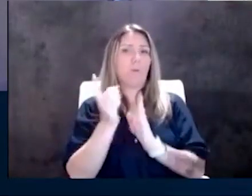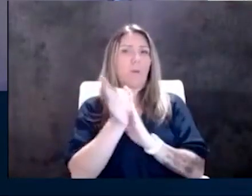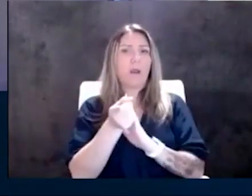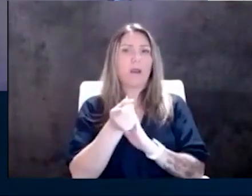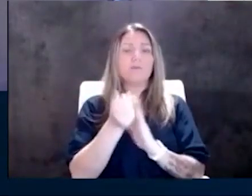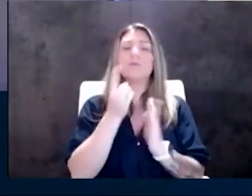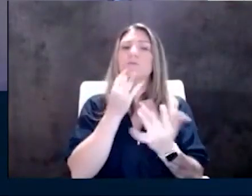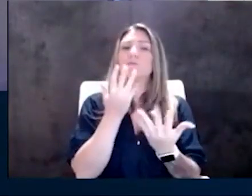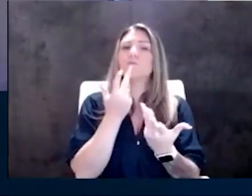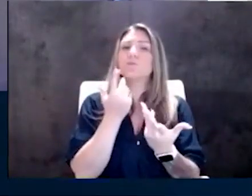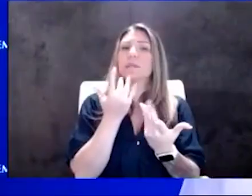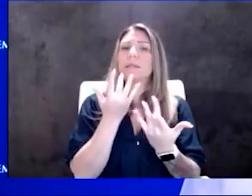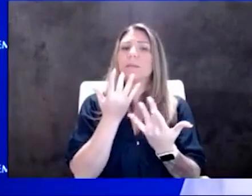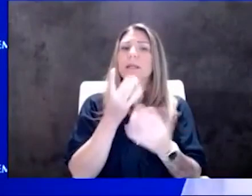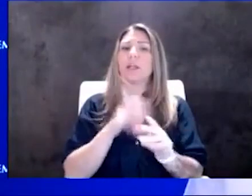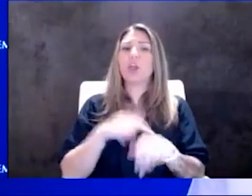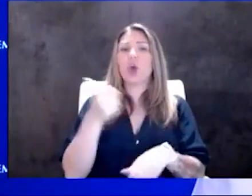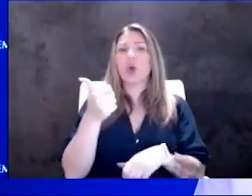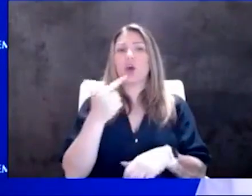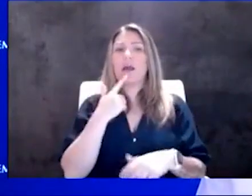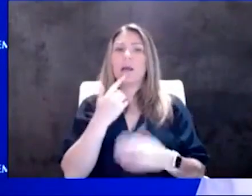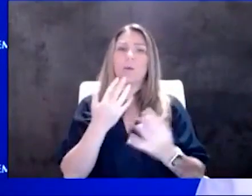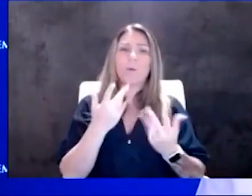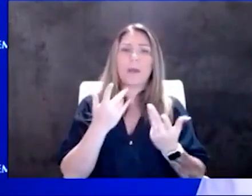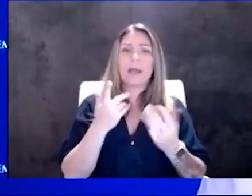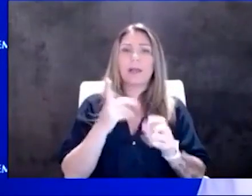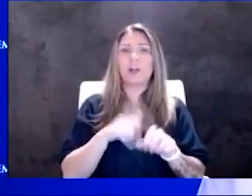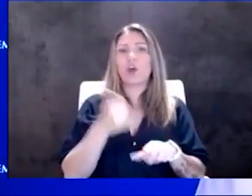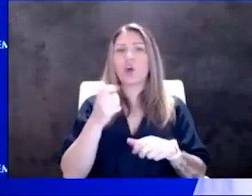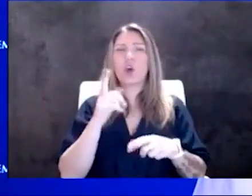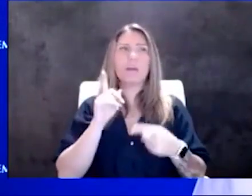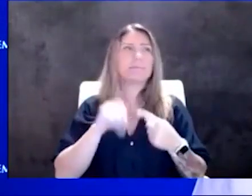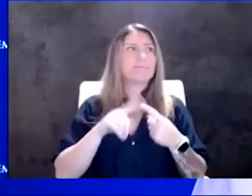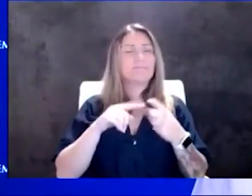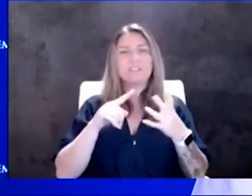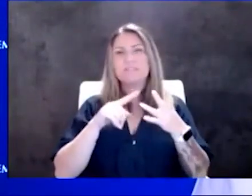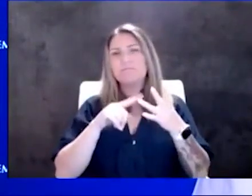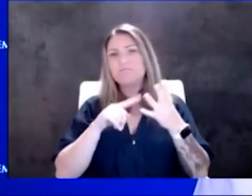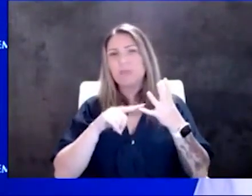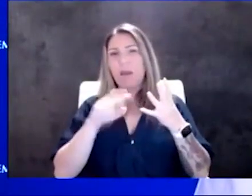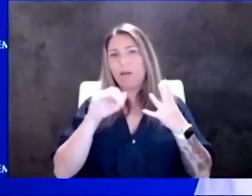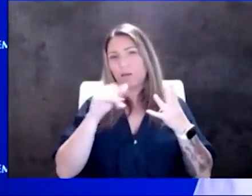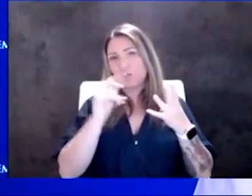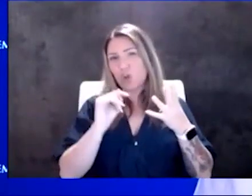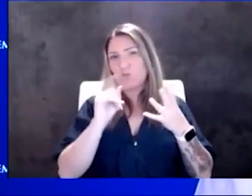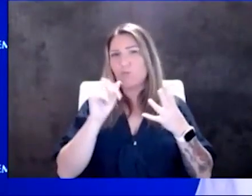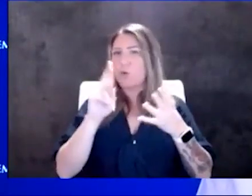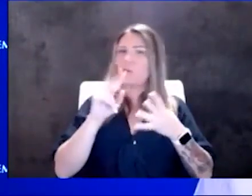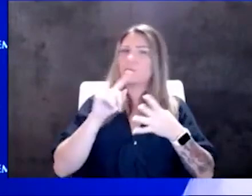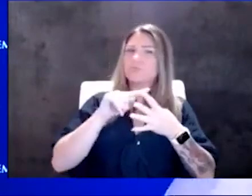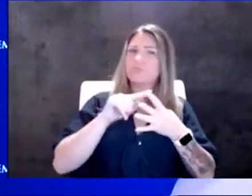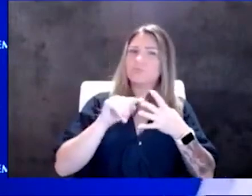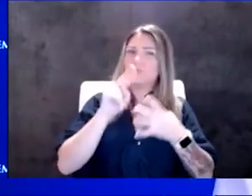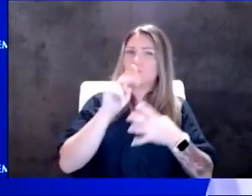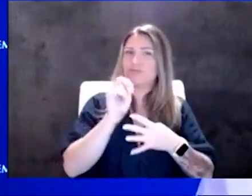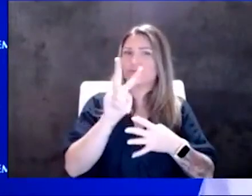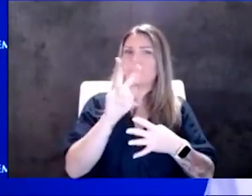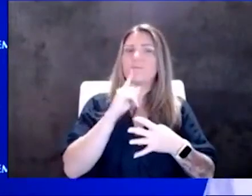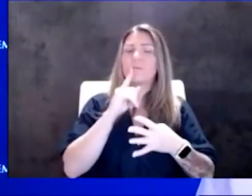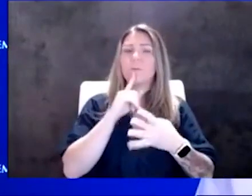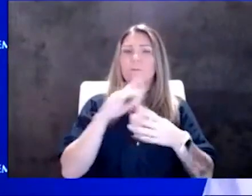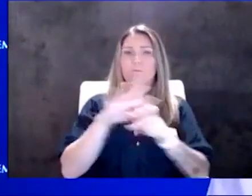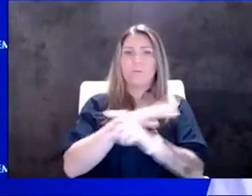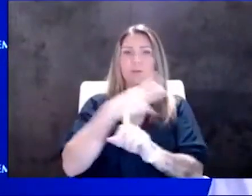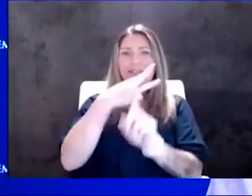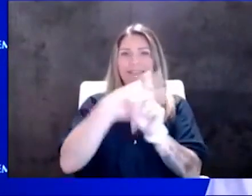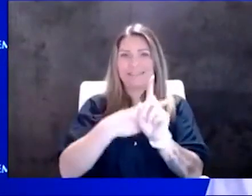bit longer. I wait a little bit longer till the end of October, early November, just to have that 6 months, that better 6 months of